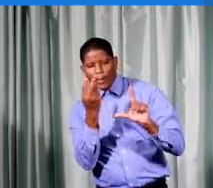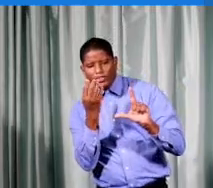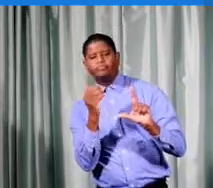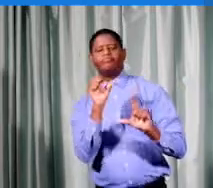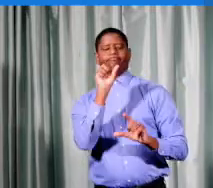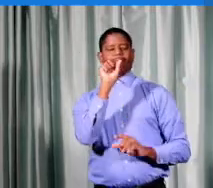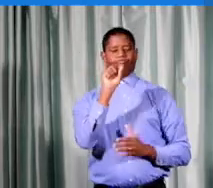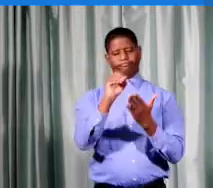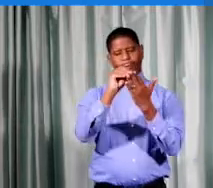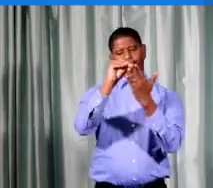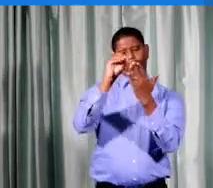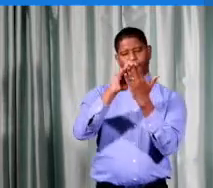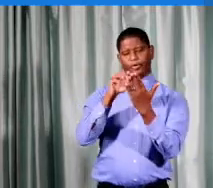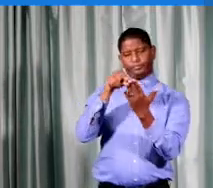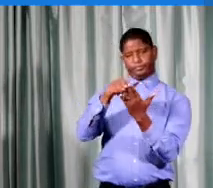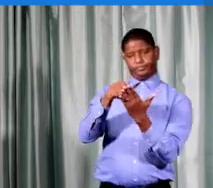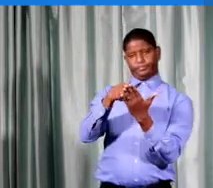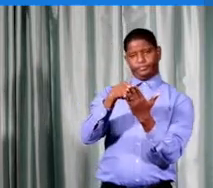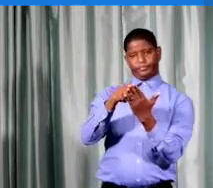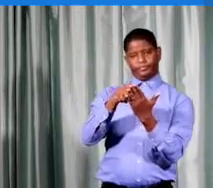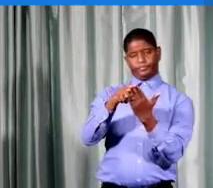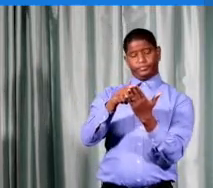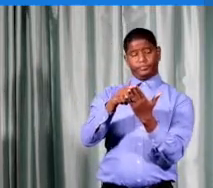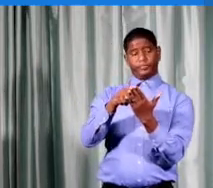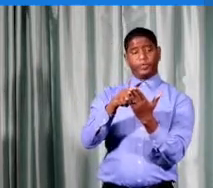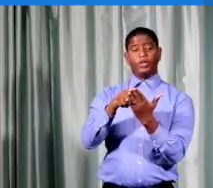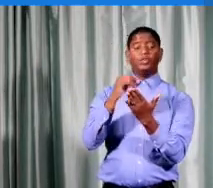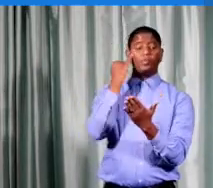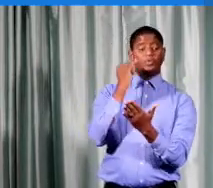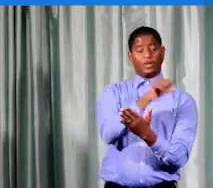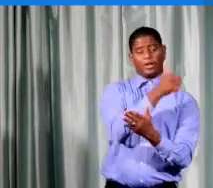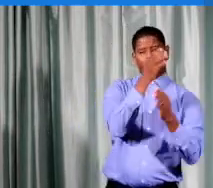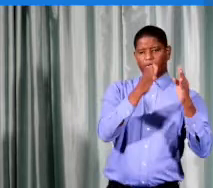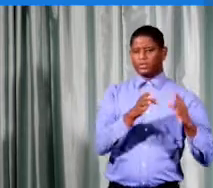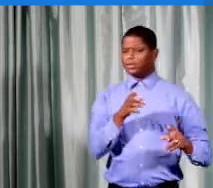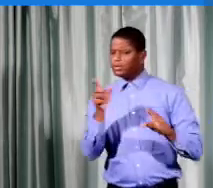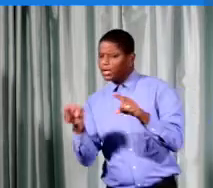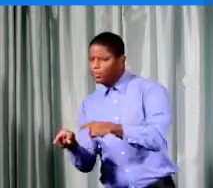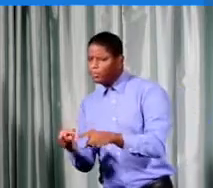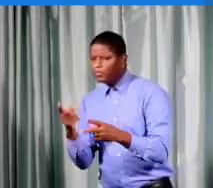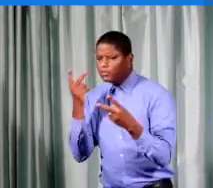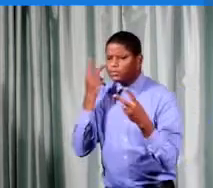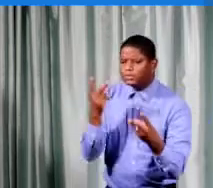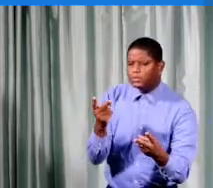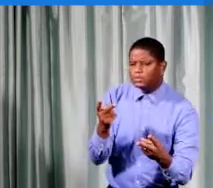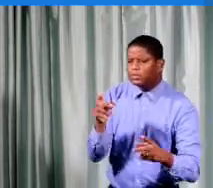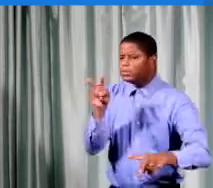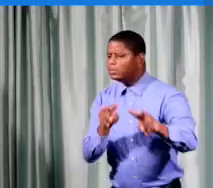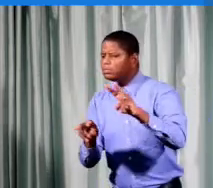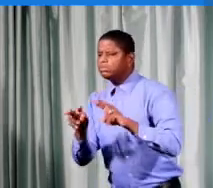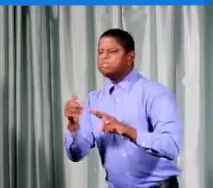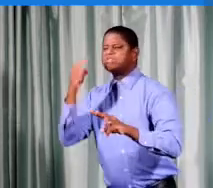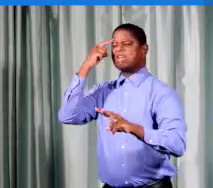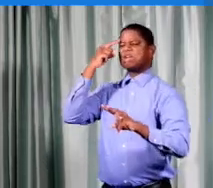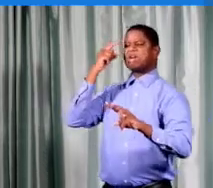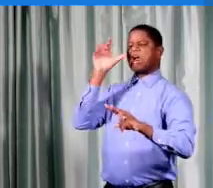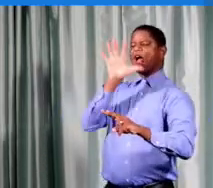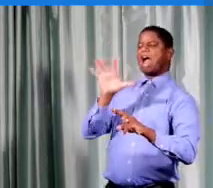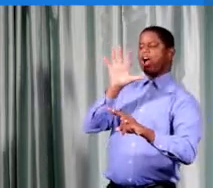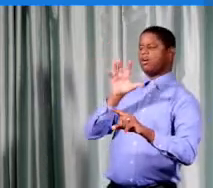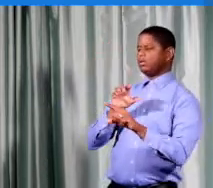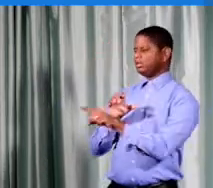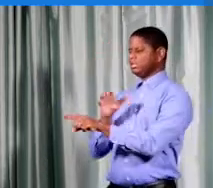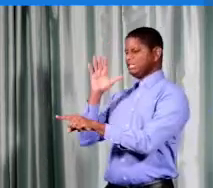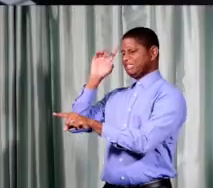with a different figure. If we bring in three valuators, they'll have different figures. That is not objective. We